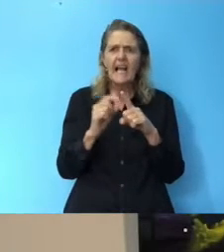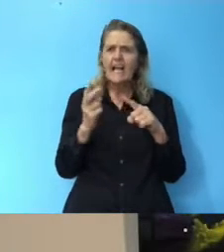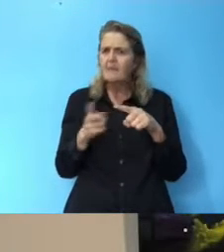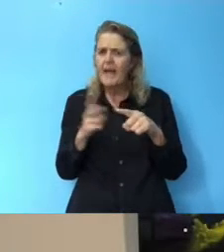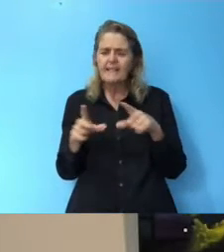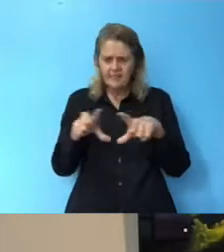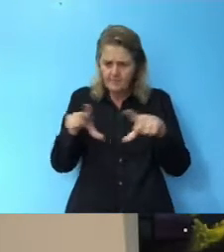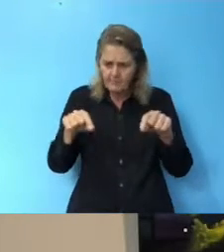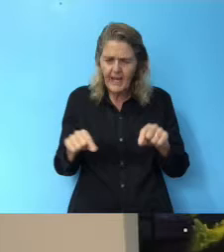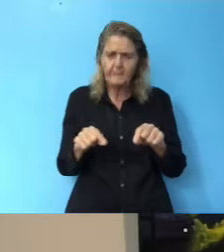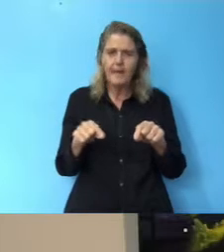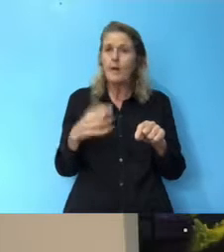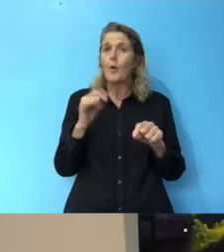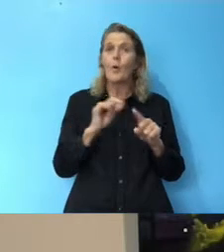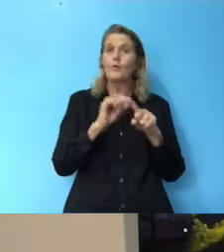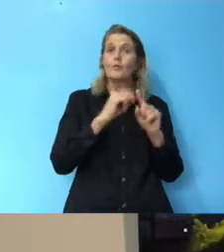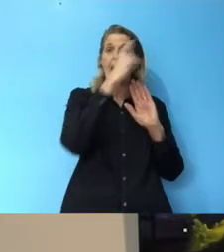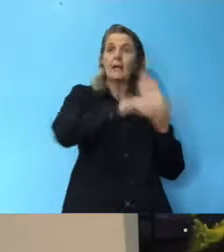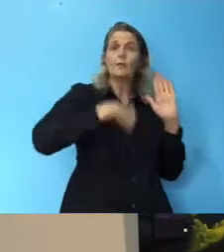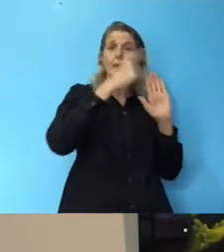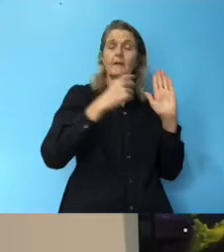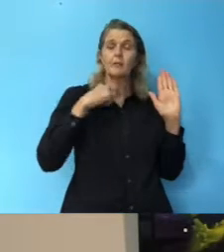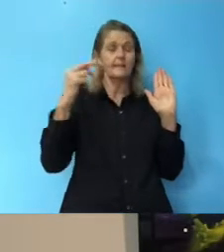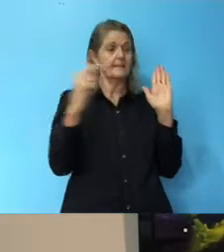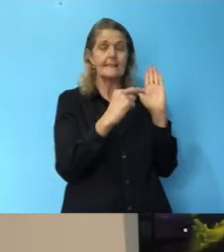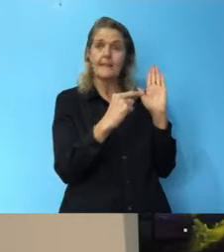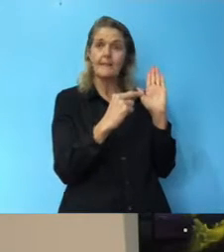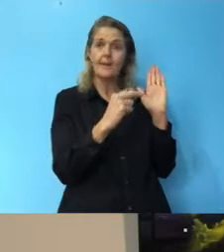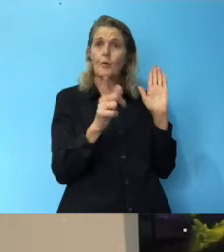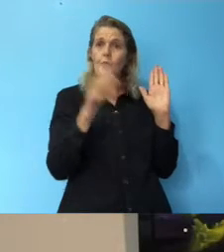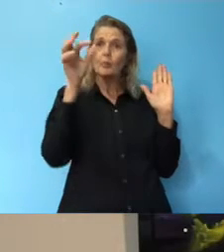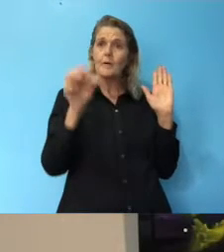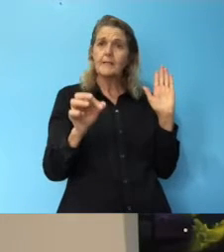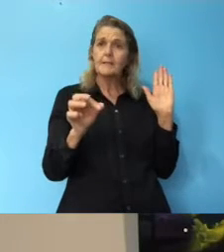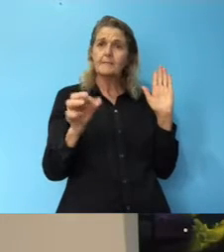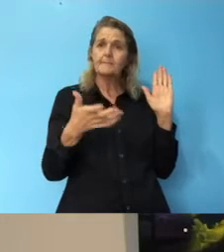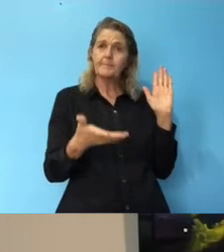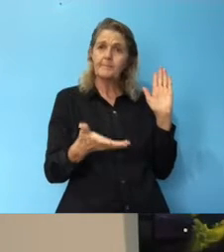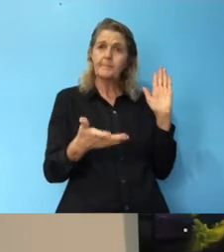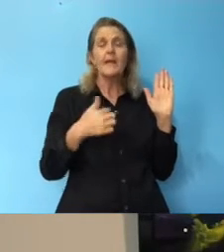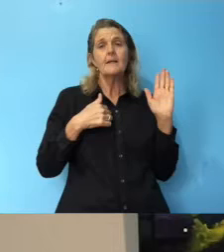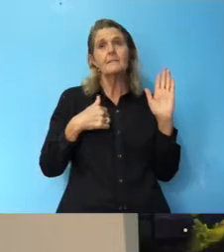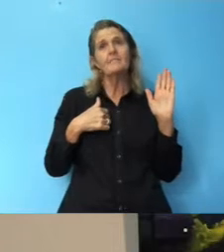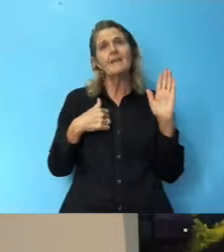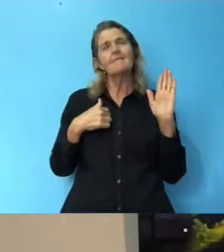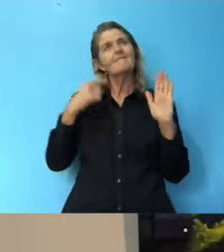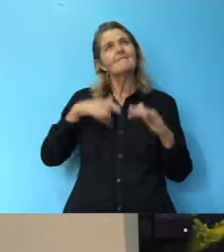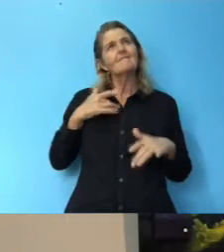like using blue. I'm dressed all in blue. Maybe that's what I was feeling like today. So I'm going to mix